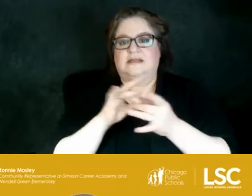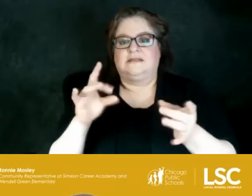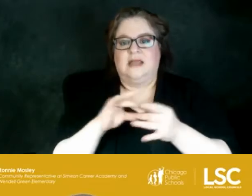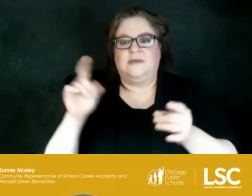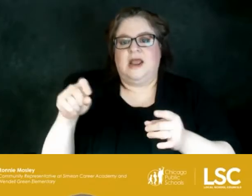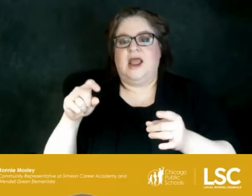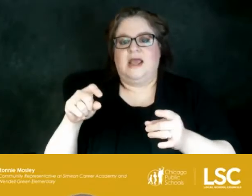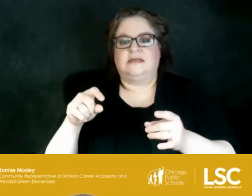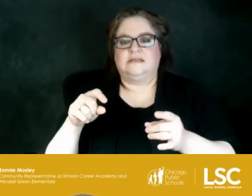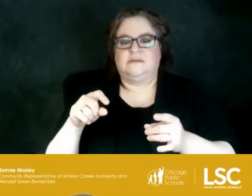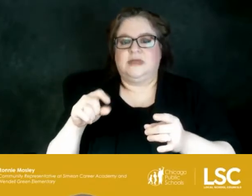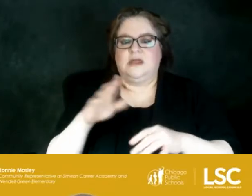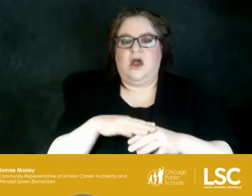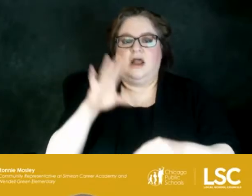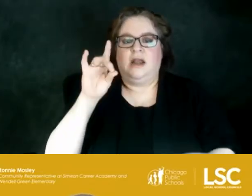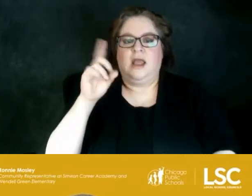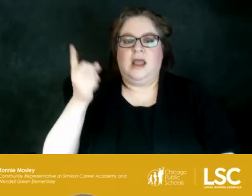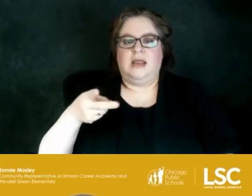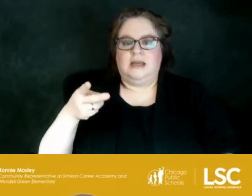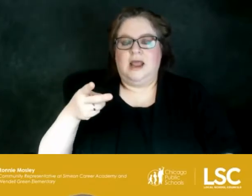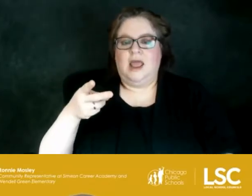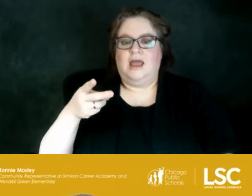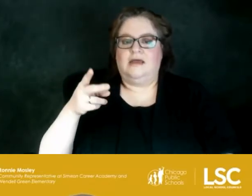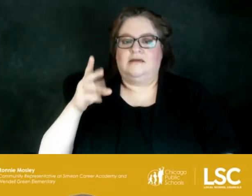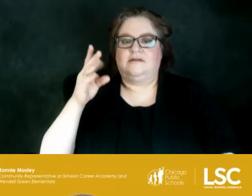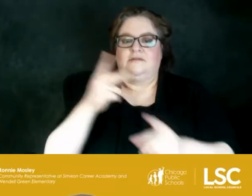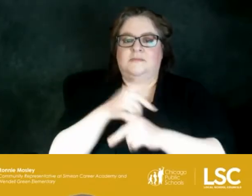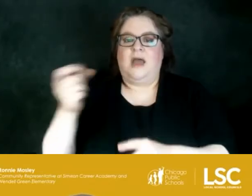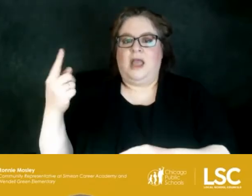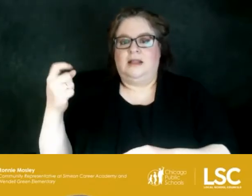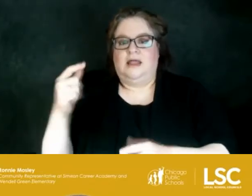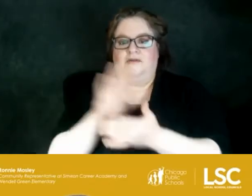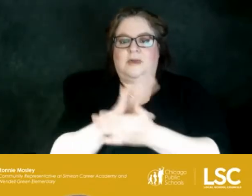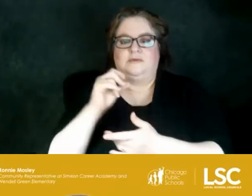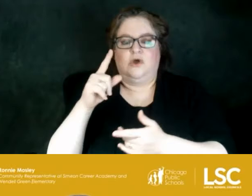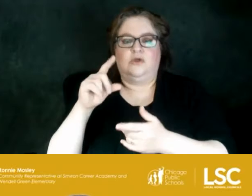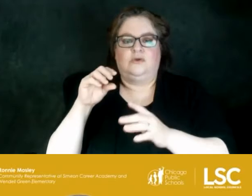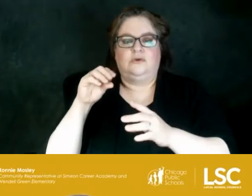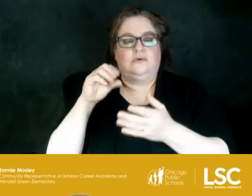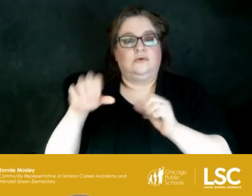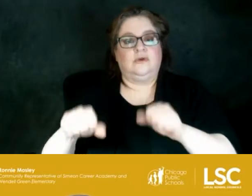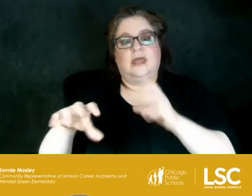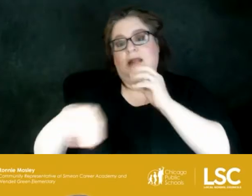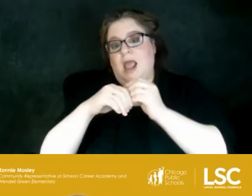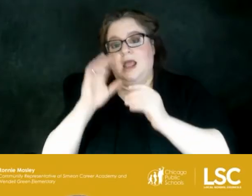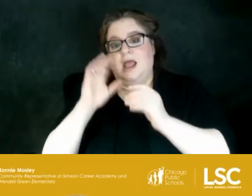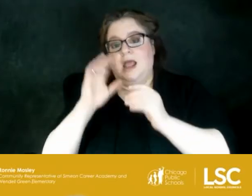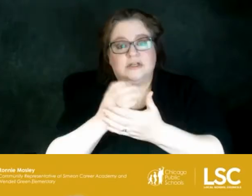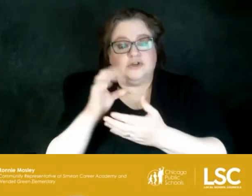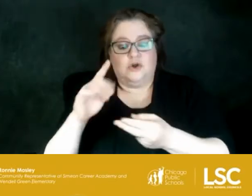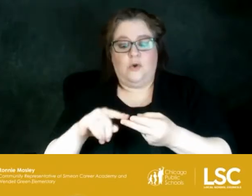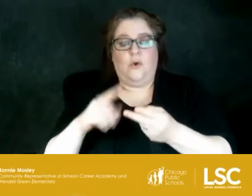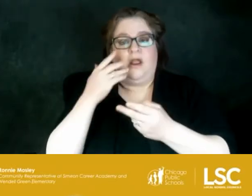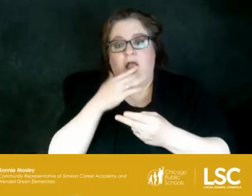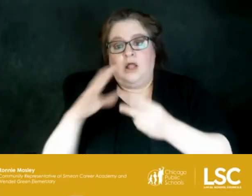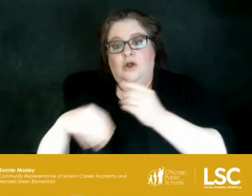to be on an 8.5 by 11 inch size paper. So you can actually make that stand out by putting your picture or adding some colors to that as well. Those are some things